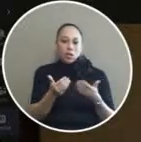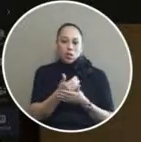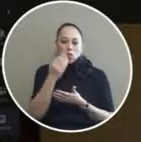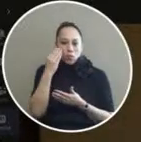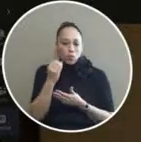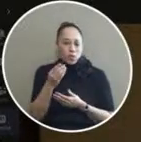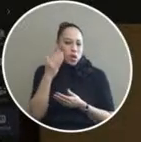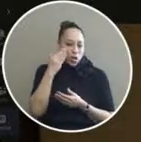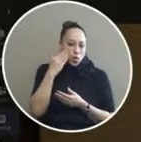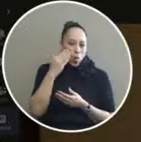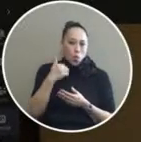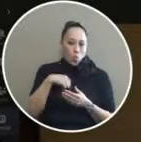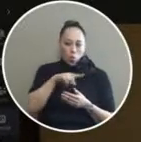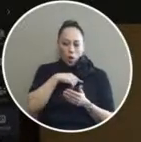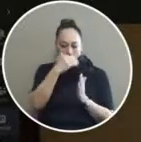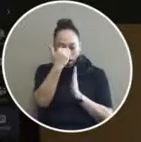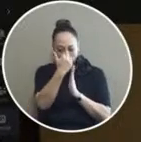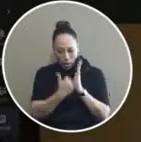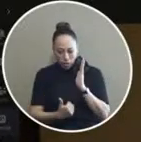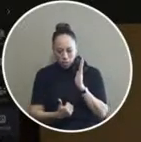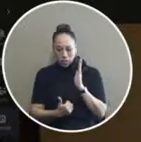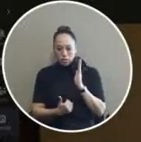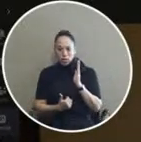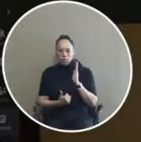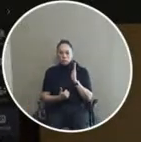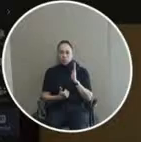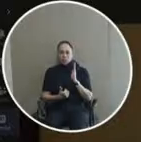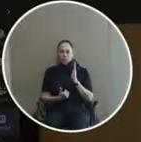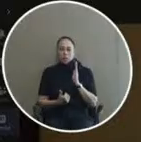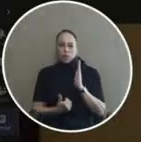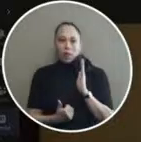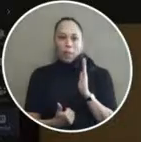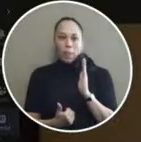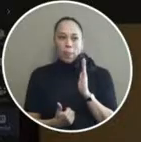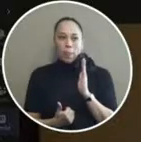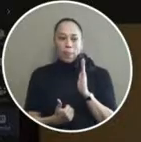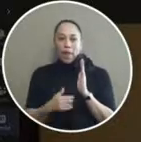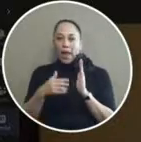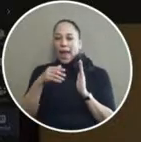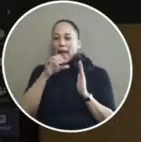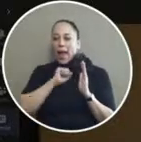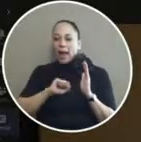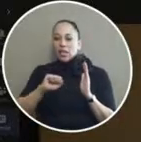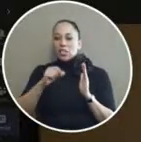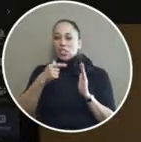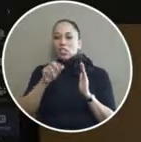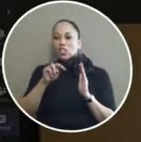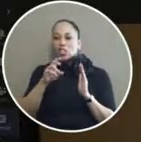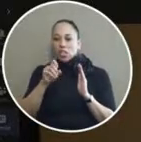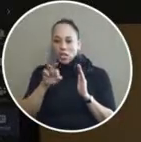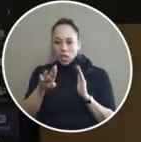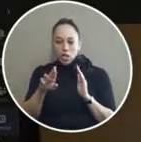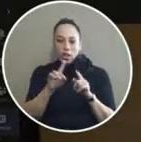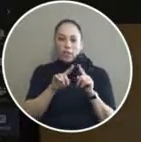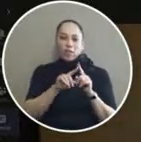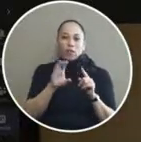I know that we've been listing age and gender and underlying